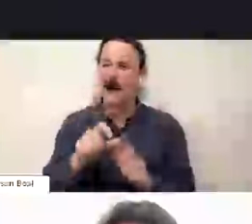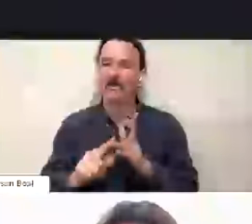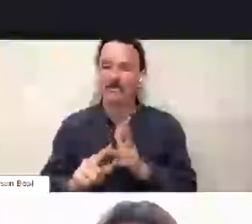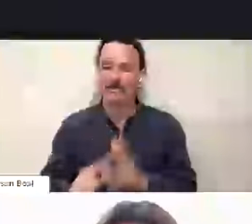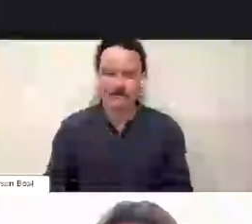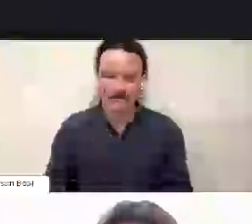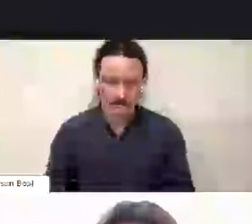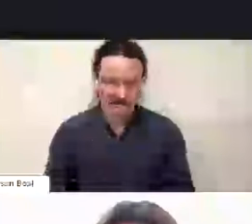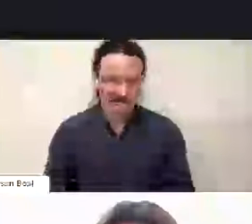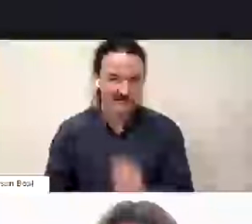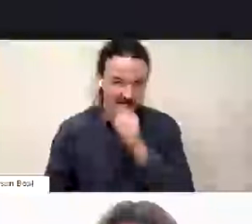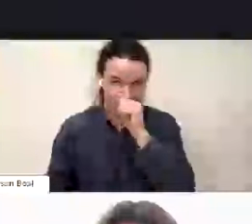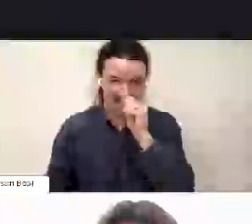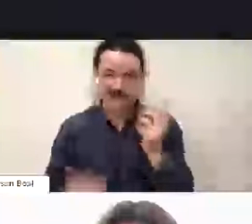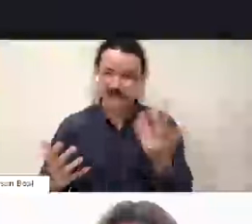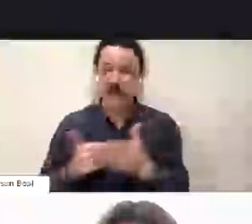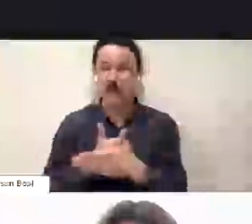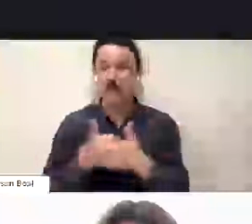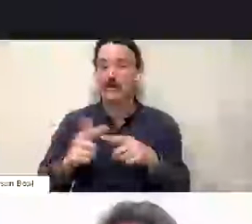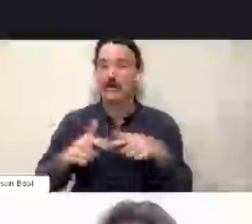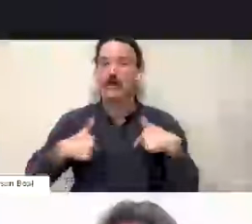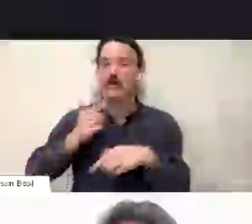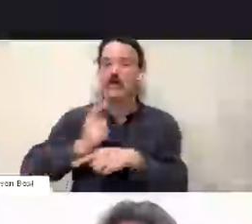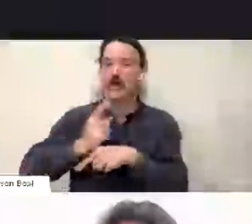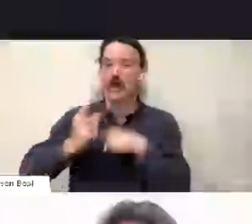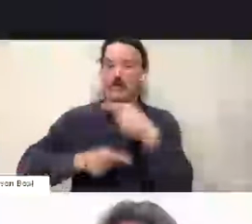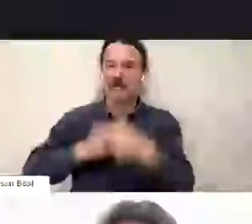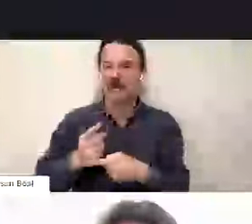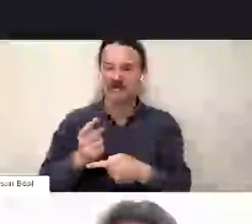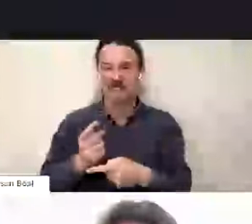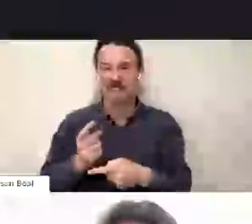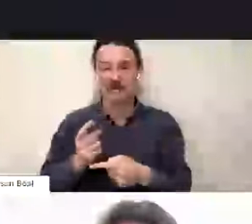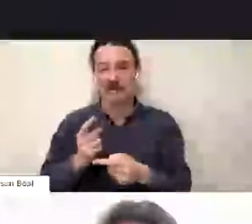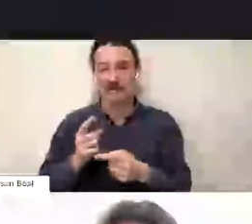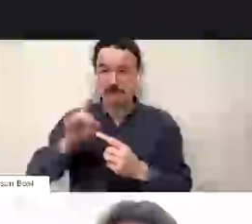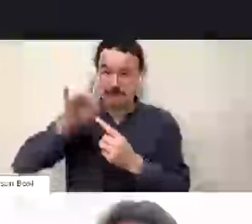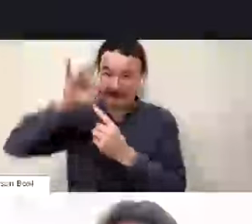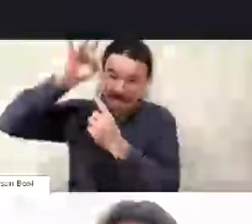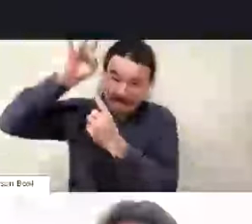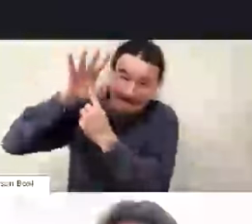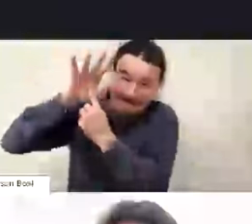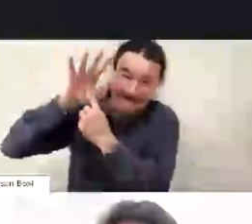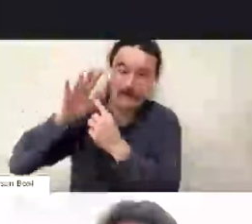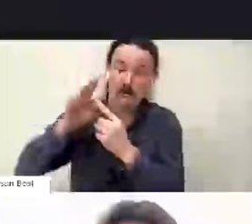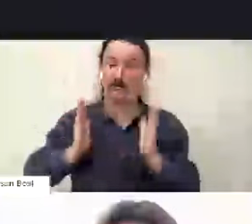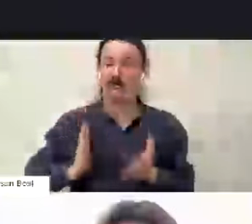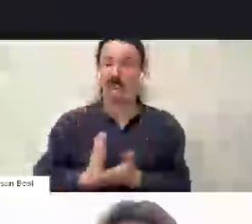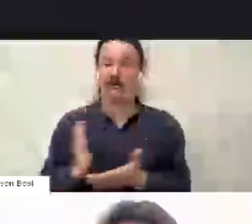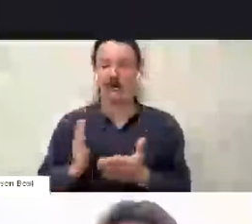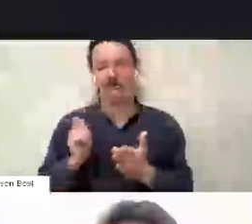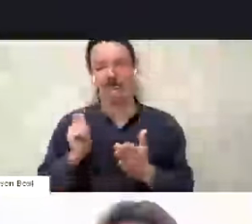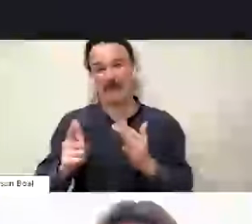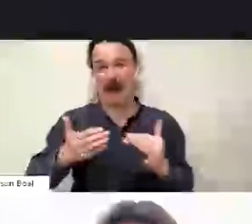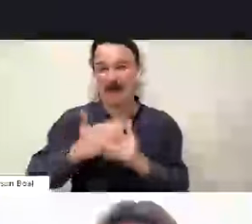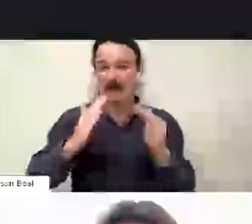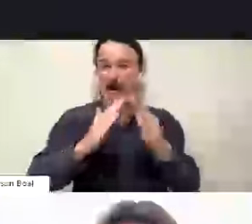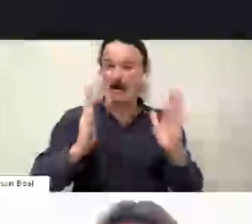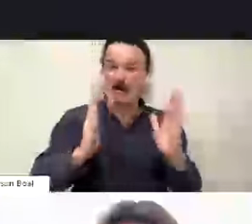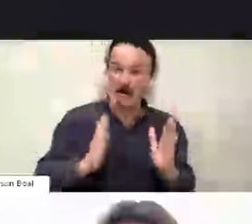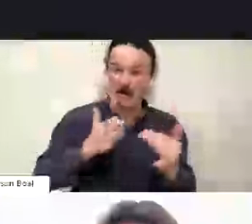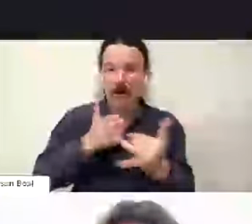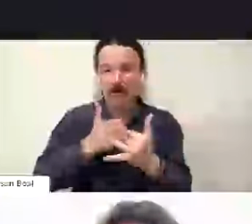So access to shelter, access to education, an obvious thing to say, but First